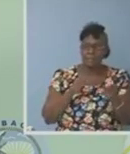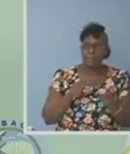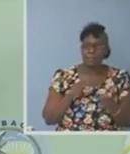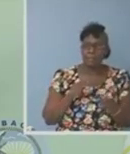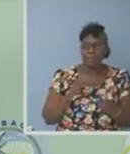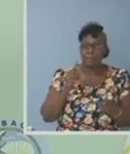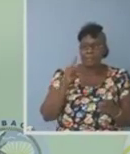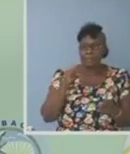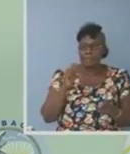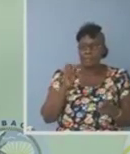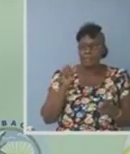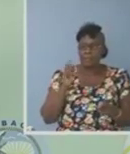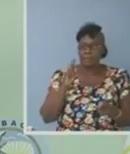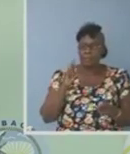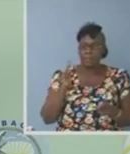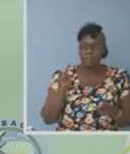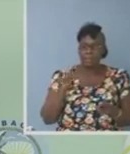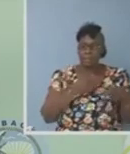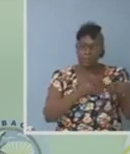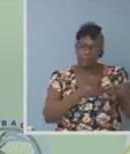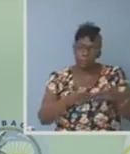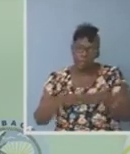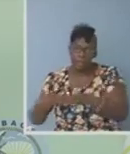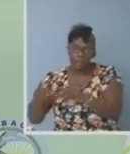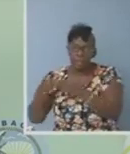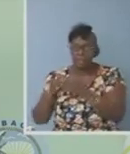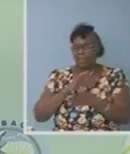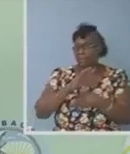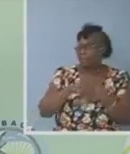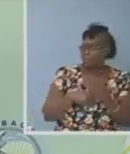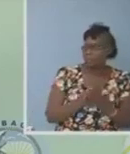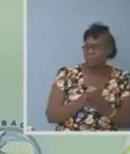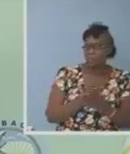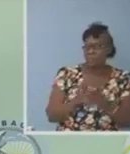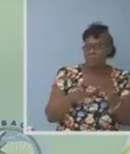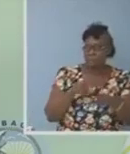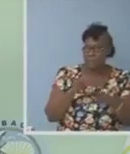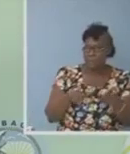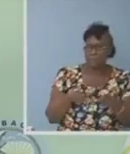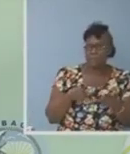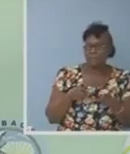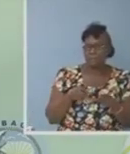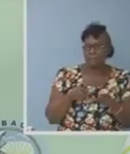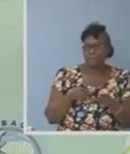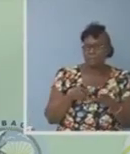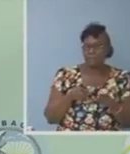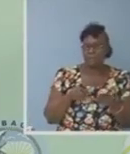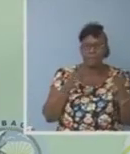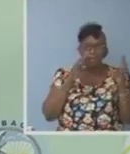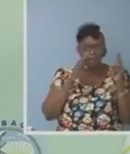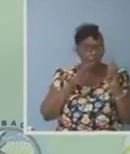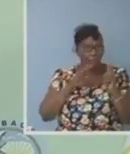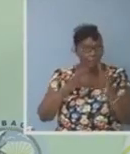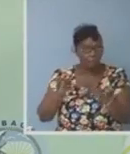tour guides, scuba dive shops, and so on. So we have sent